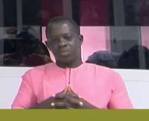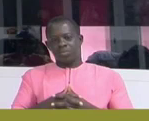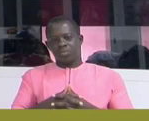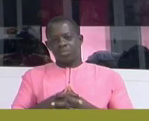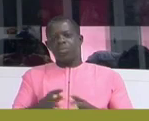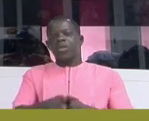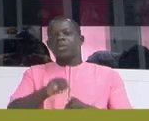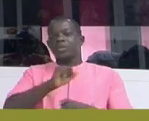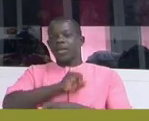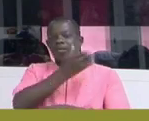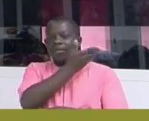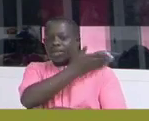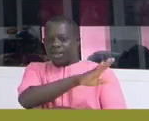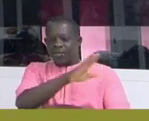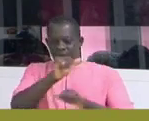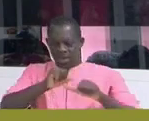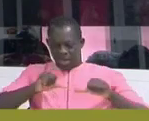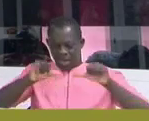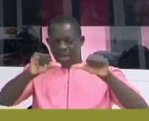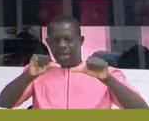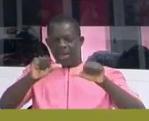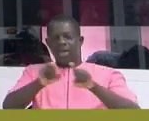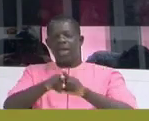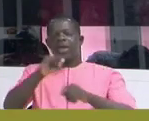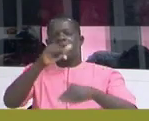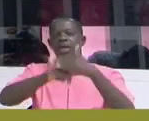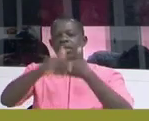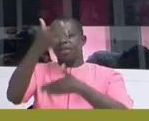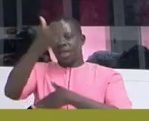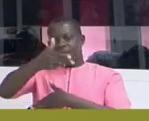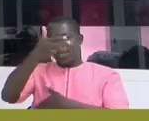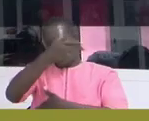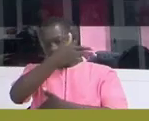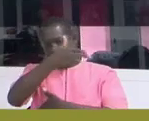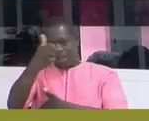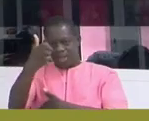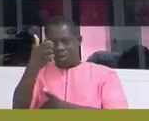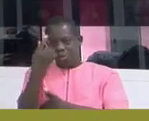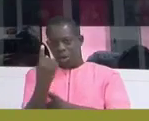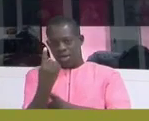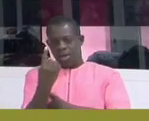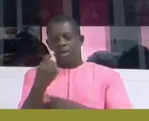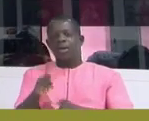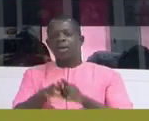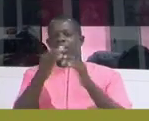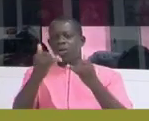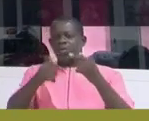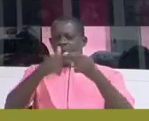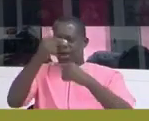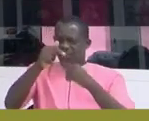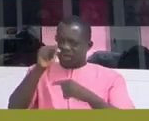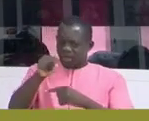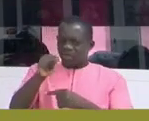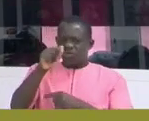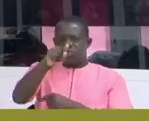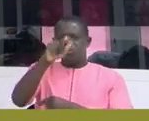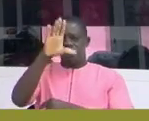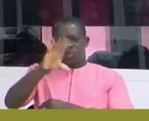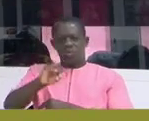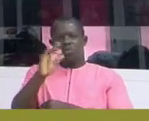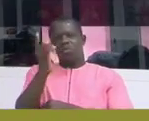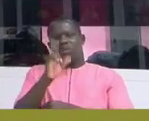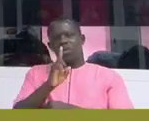1990 1991. I left those areas in 1991. In 1991, what did you do after